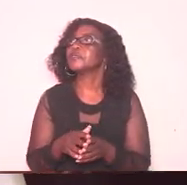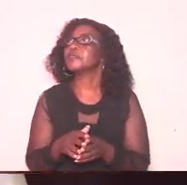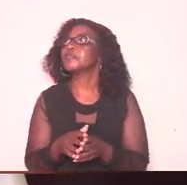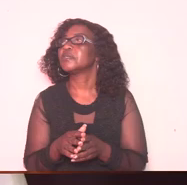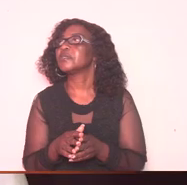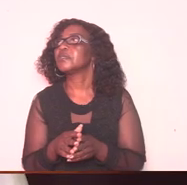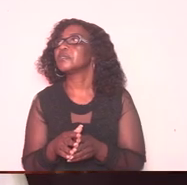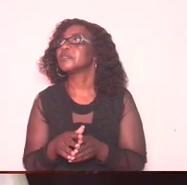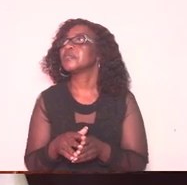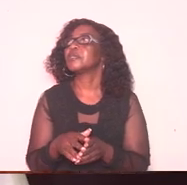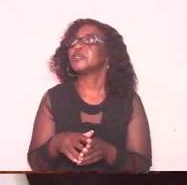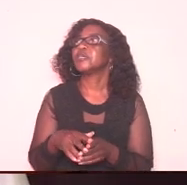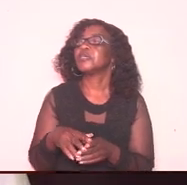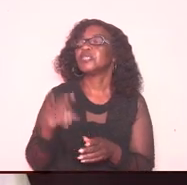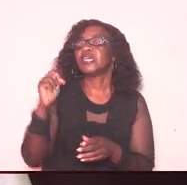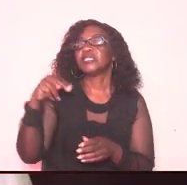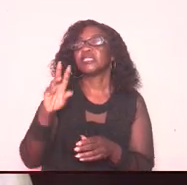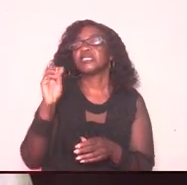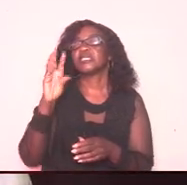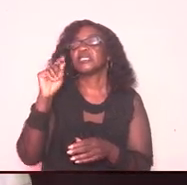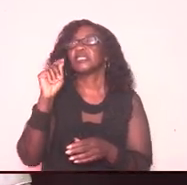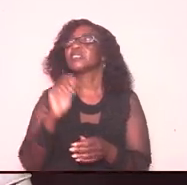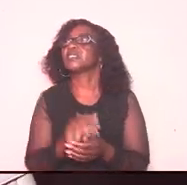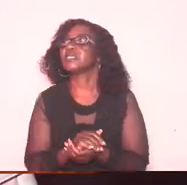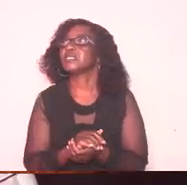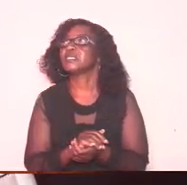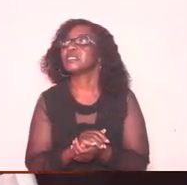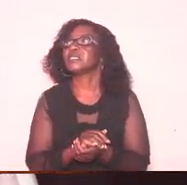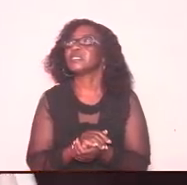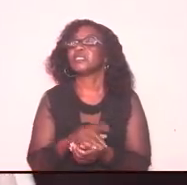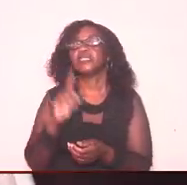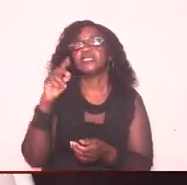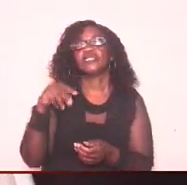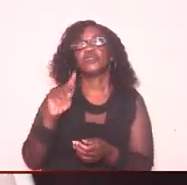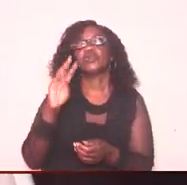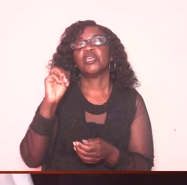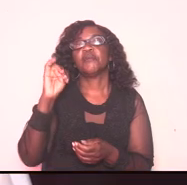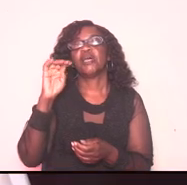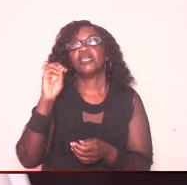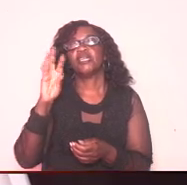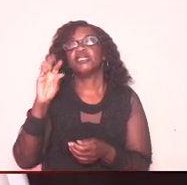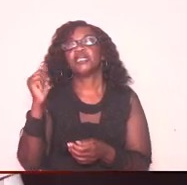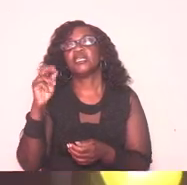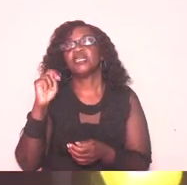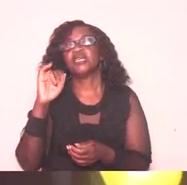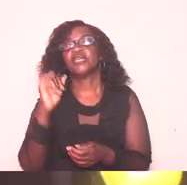Ann Nazombe, National University of Science and Technology. Timisani Mloy from the National University of Science and